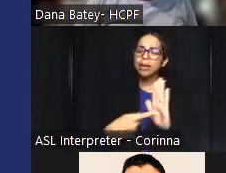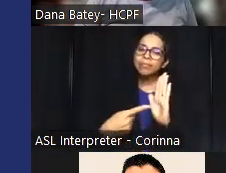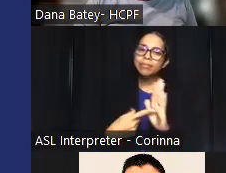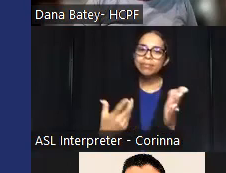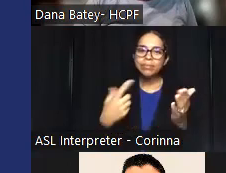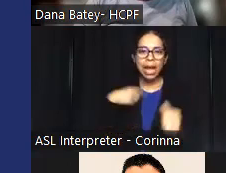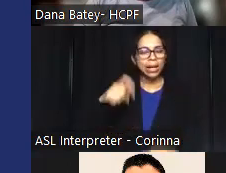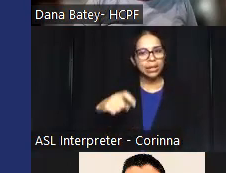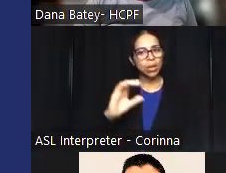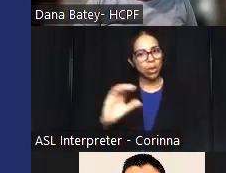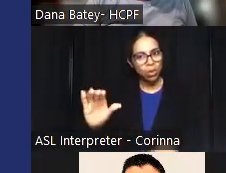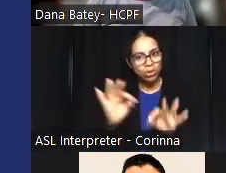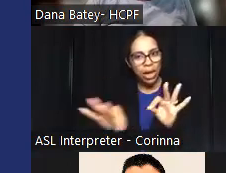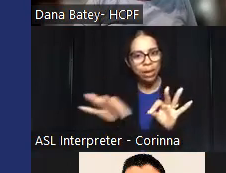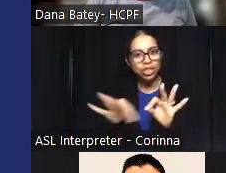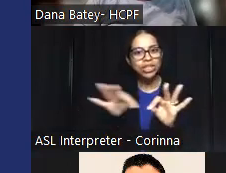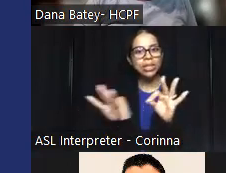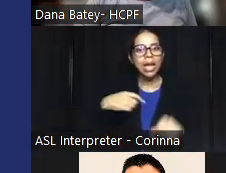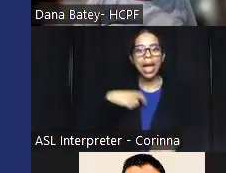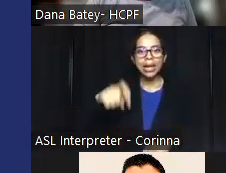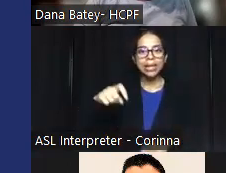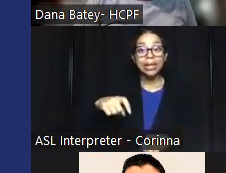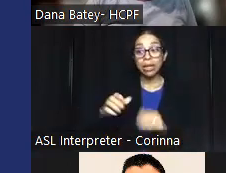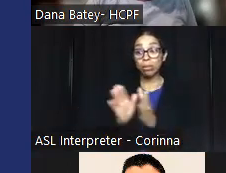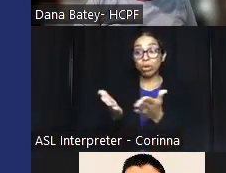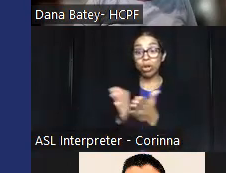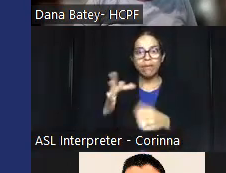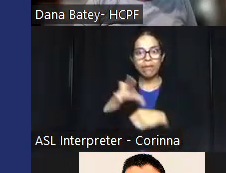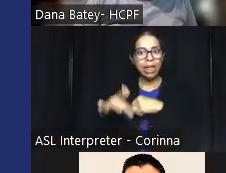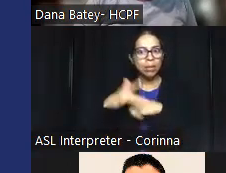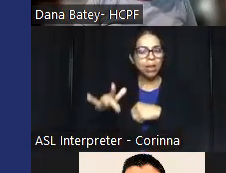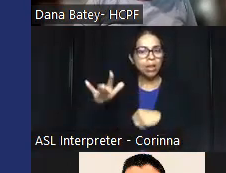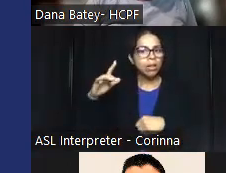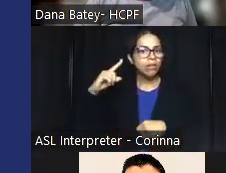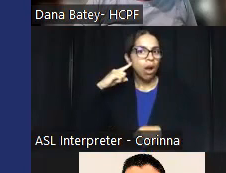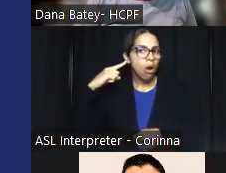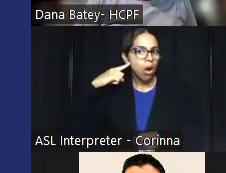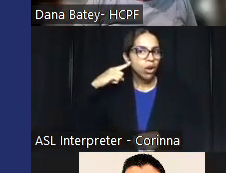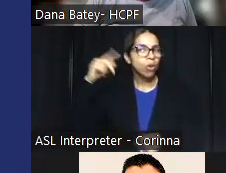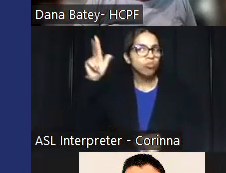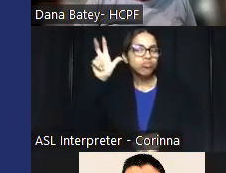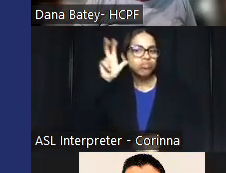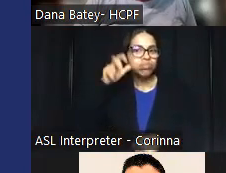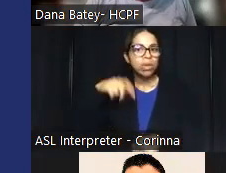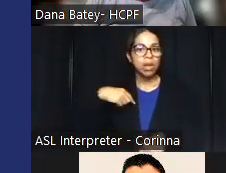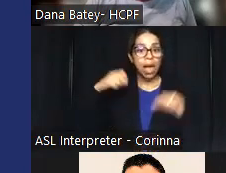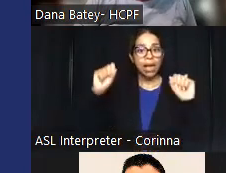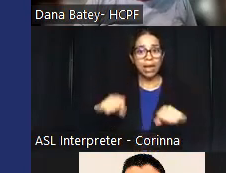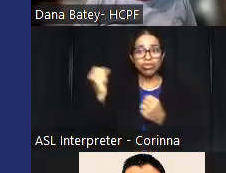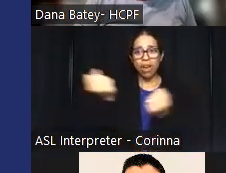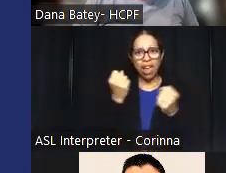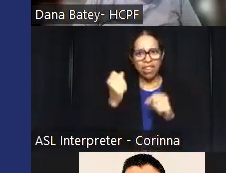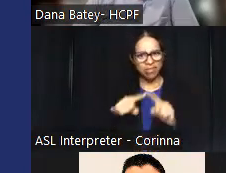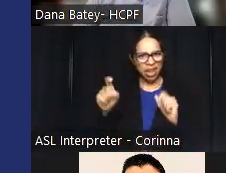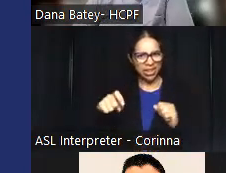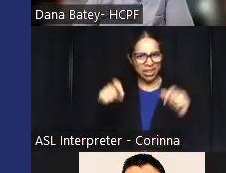I need book on tape. I can drive, but I need special glasses that are expensive and stuff. So if I was provided what